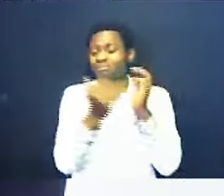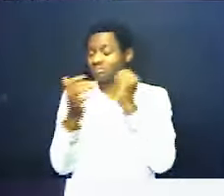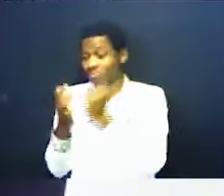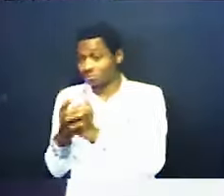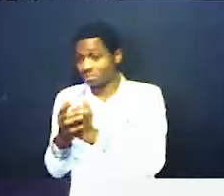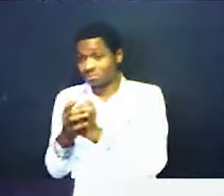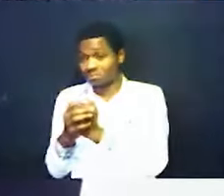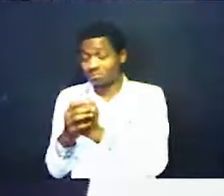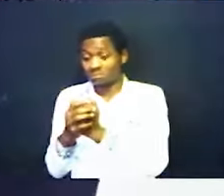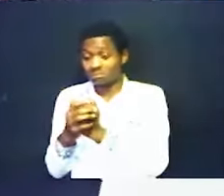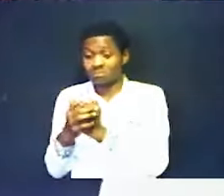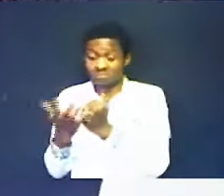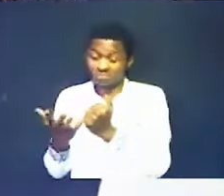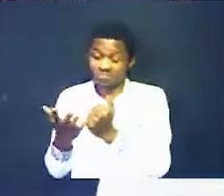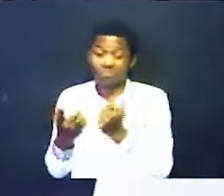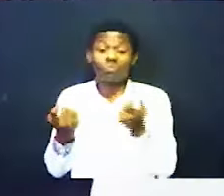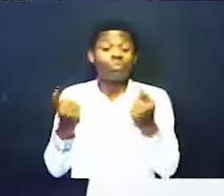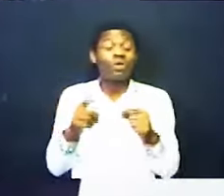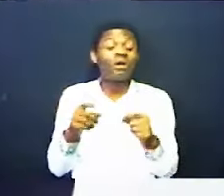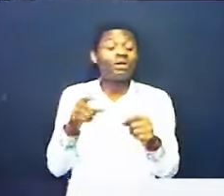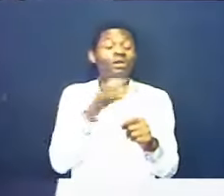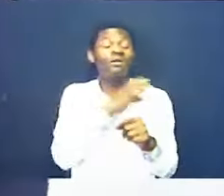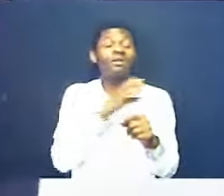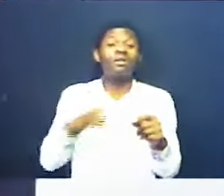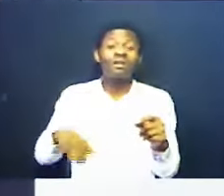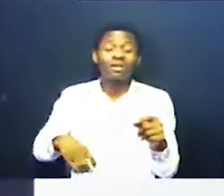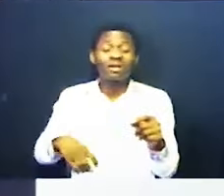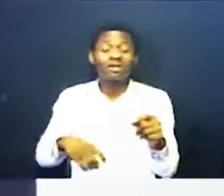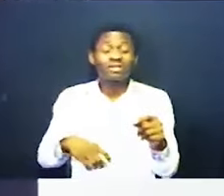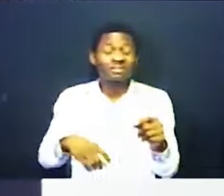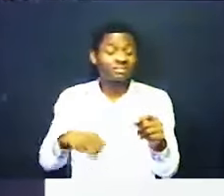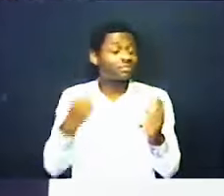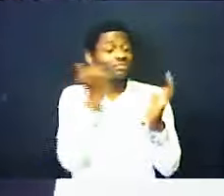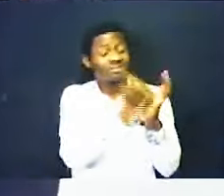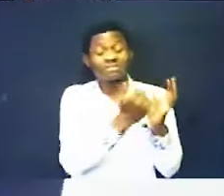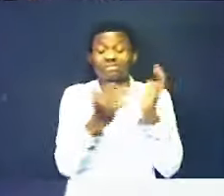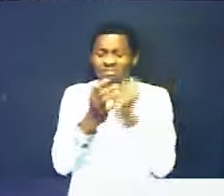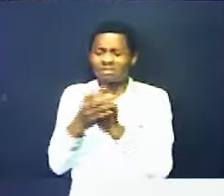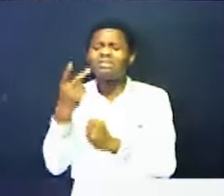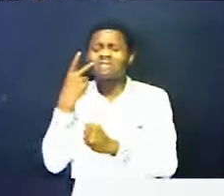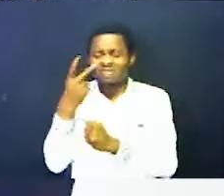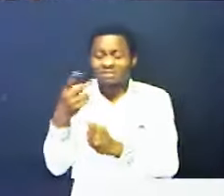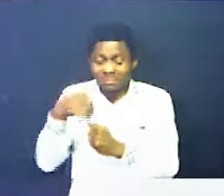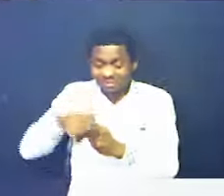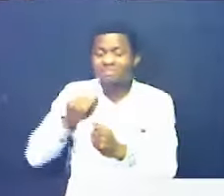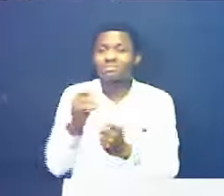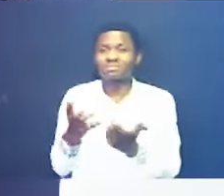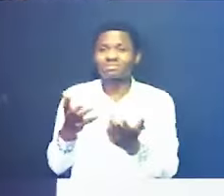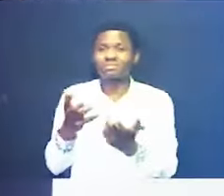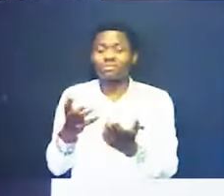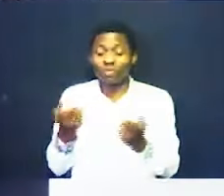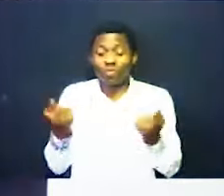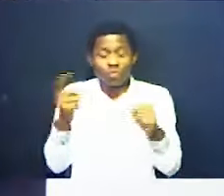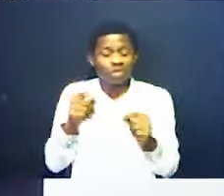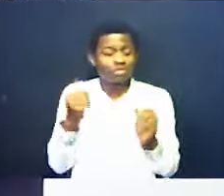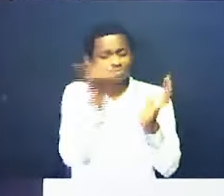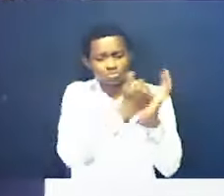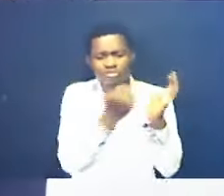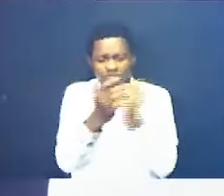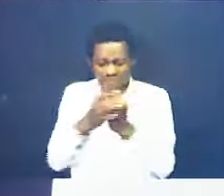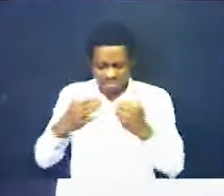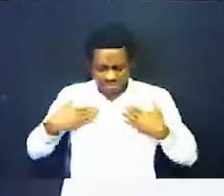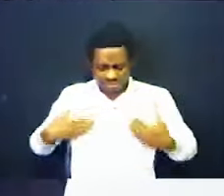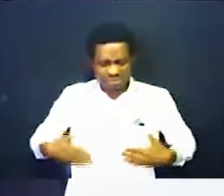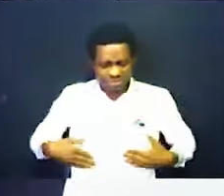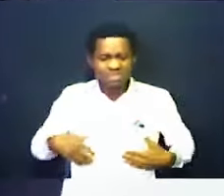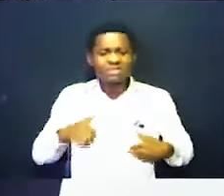don't see. When Christ was crucified, he saw the mother. He was still giving instructions. So when you crucify the body, you still see